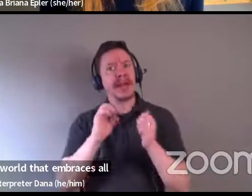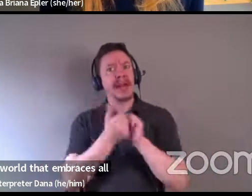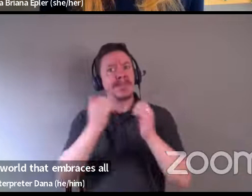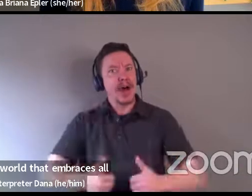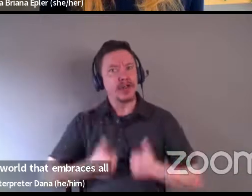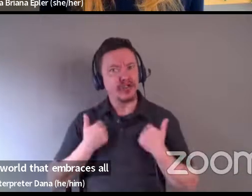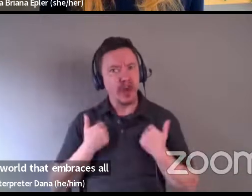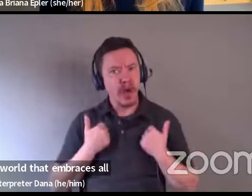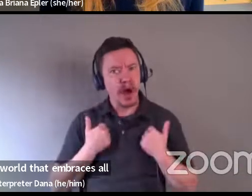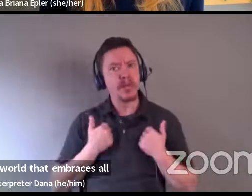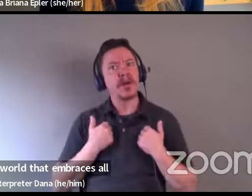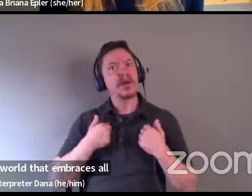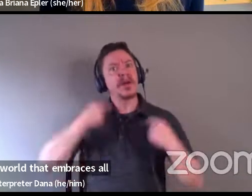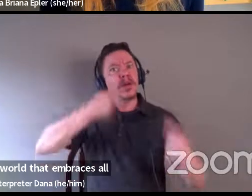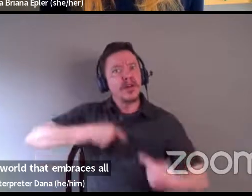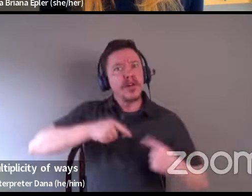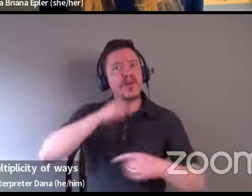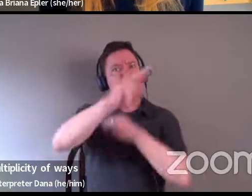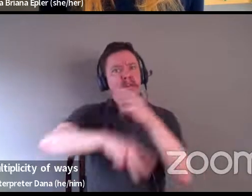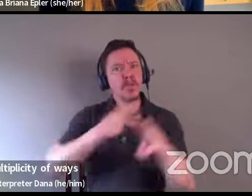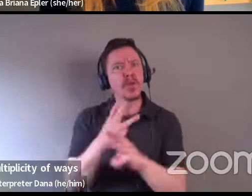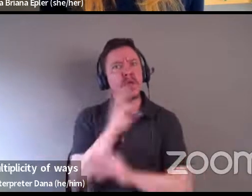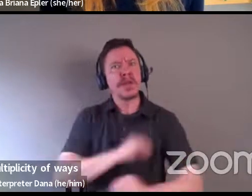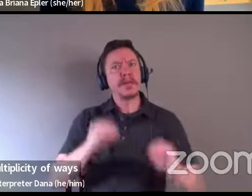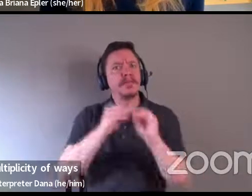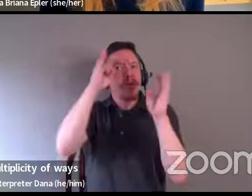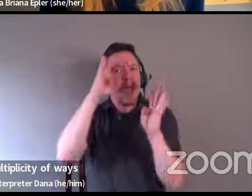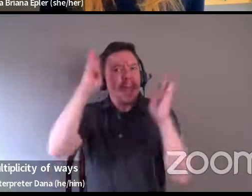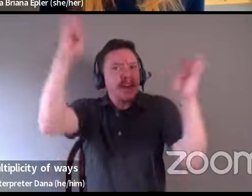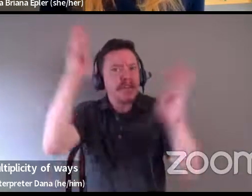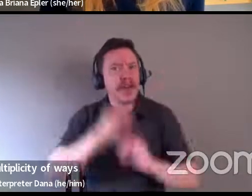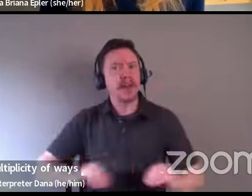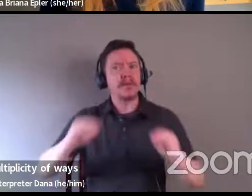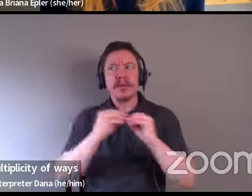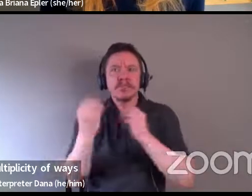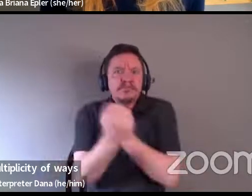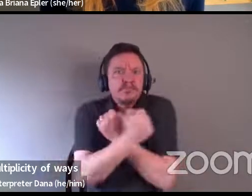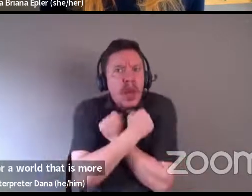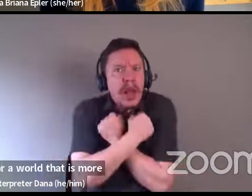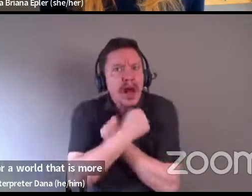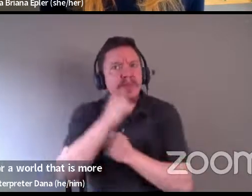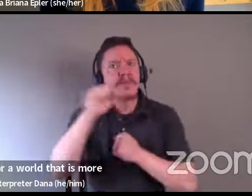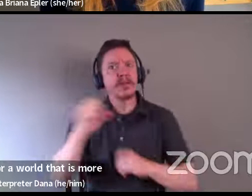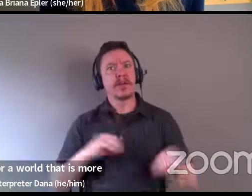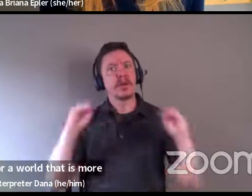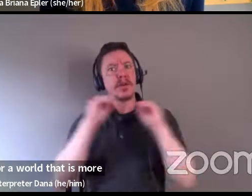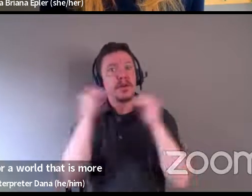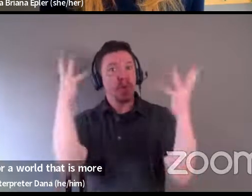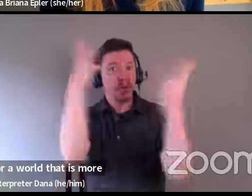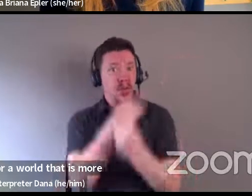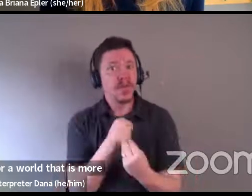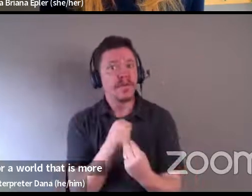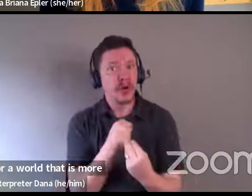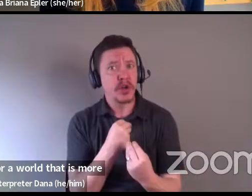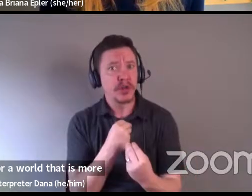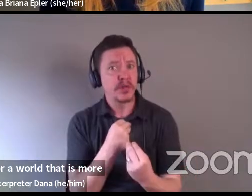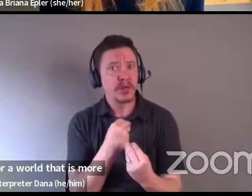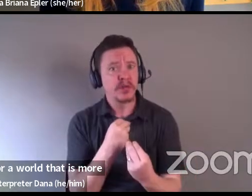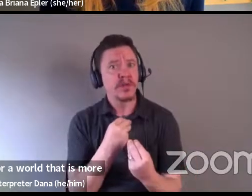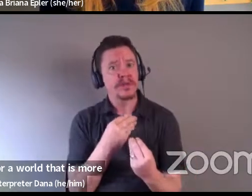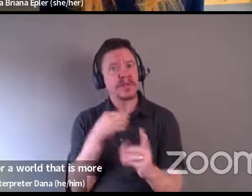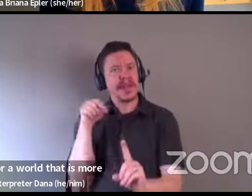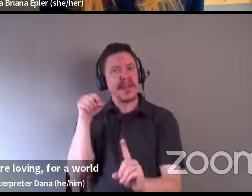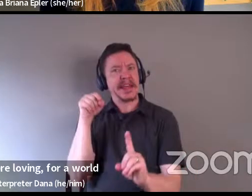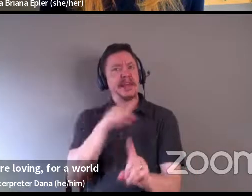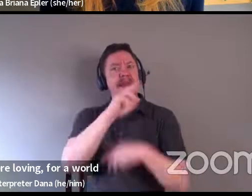You're fighting for a world that is more innovative, for a world that is more loving, for a world that is more beautiful. And so that kind